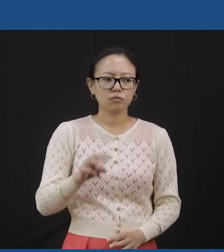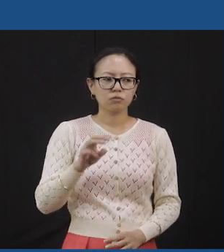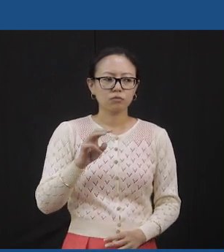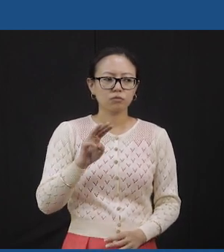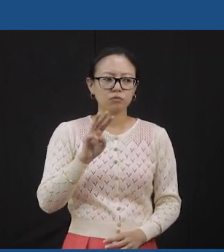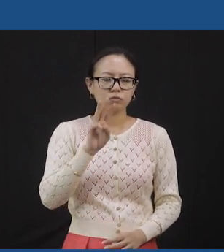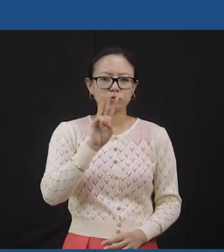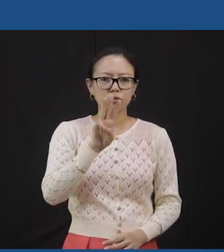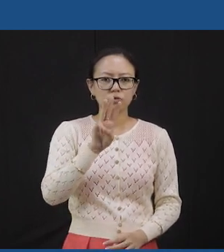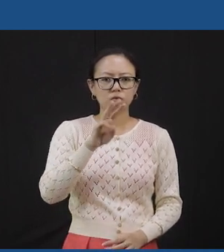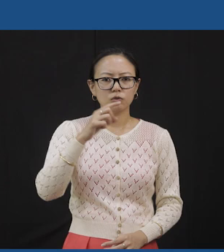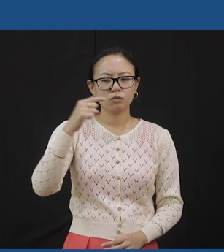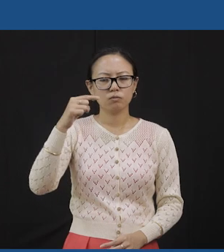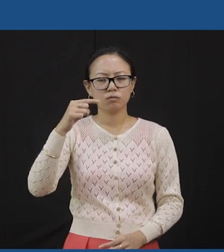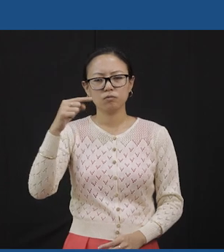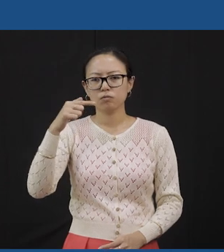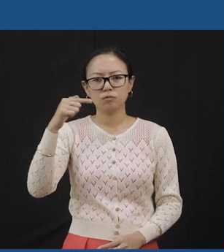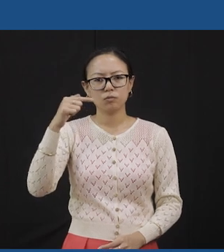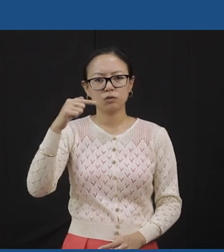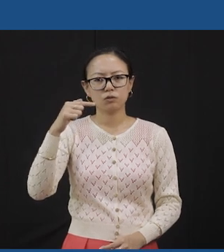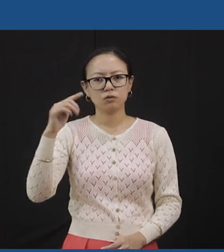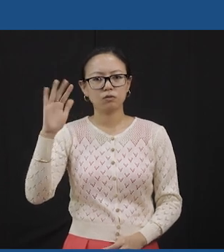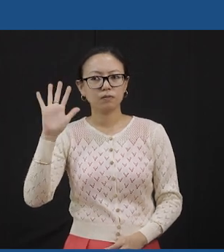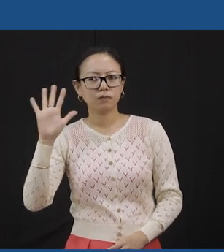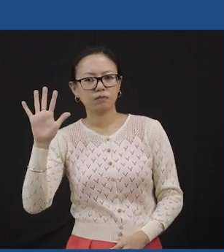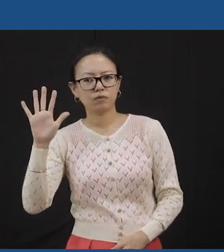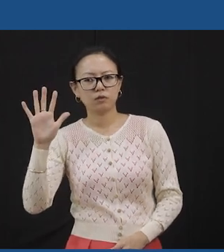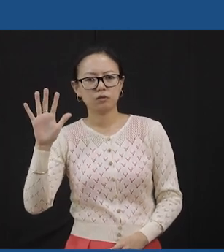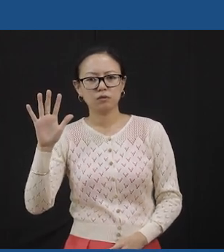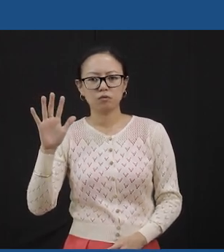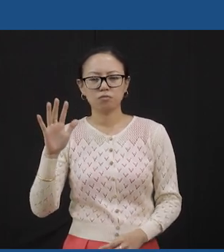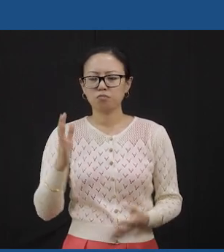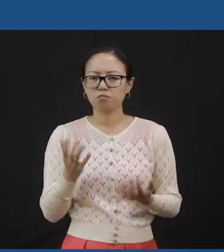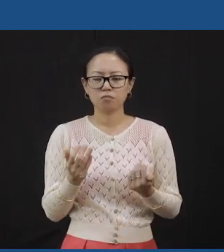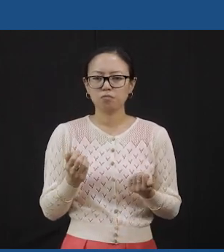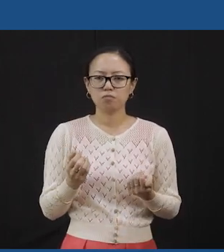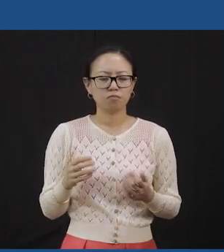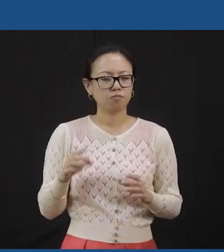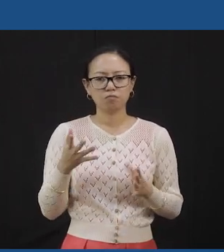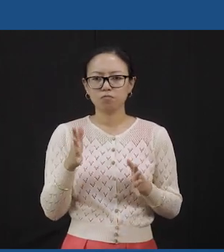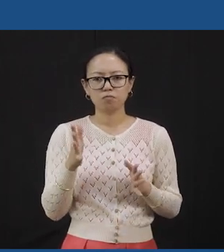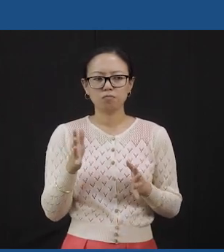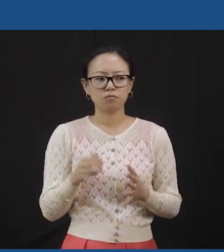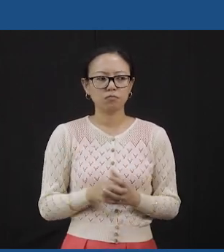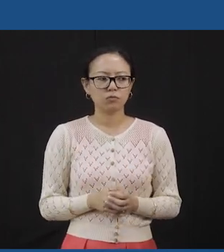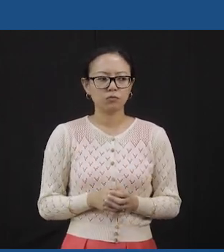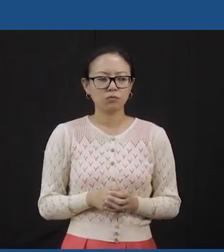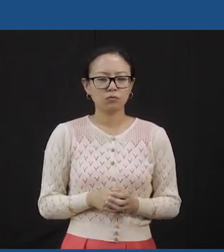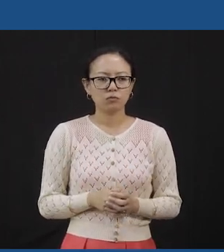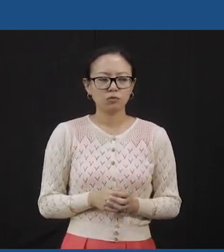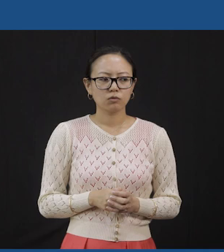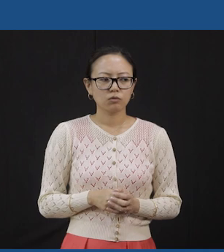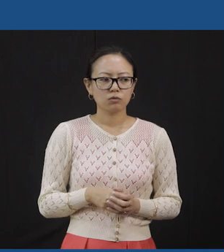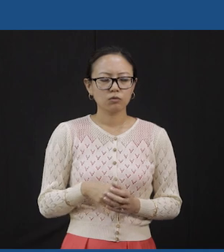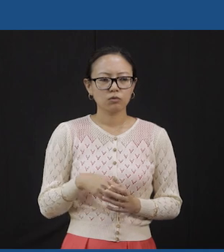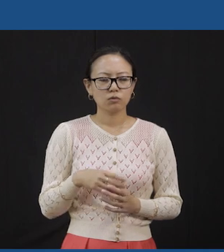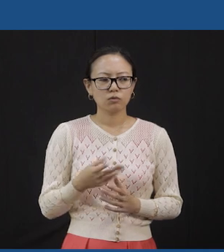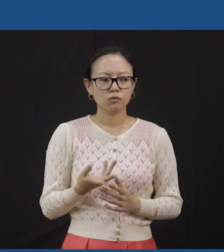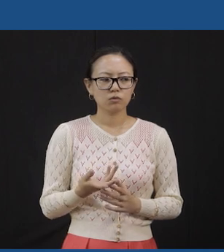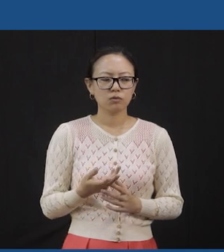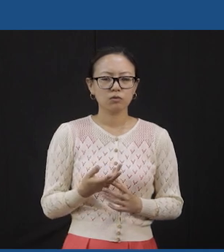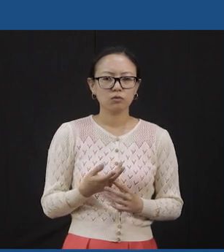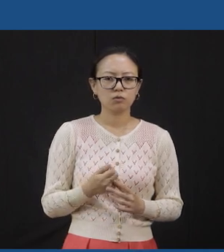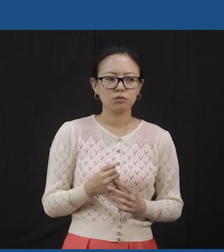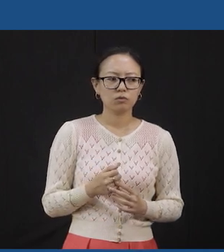is impossible. Which you will be taking 1 from tens place. So which makes it